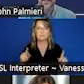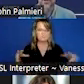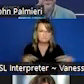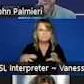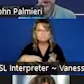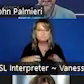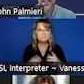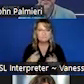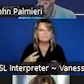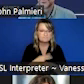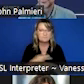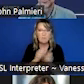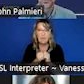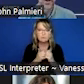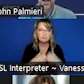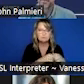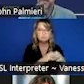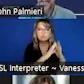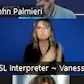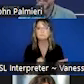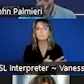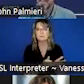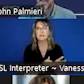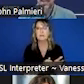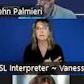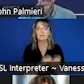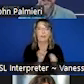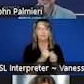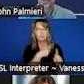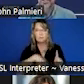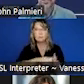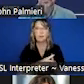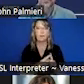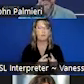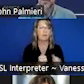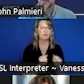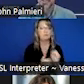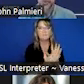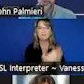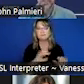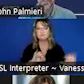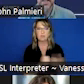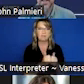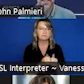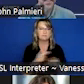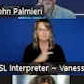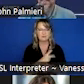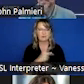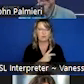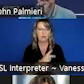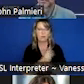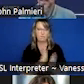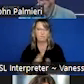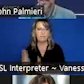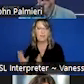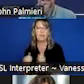an incredible way to mitigate the challenges, to come up with solutions, and to get things